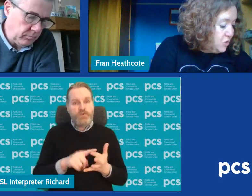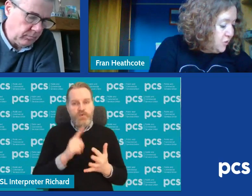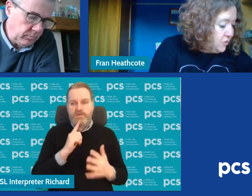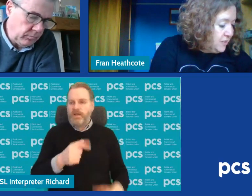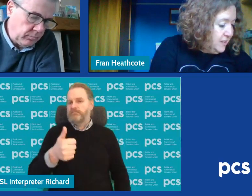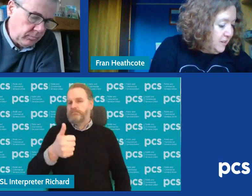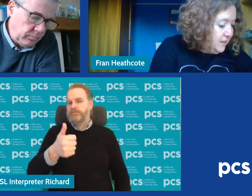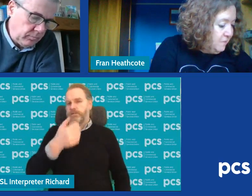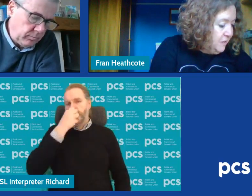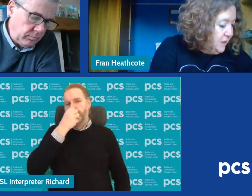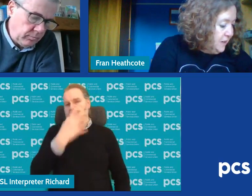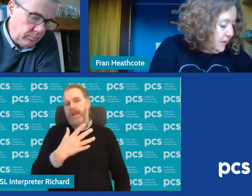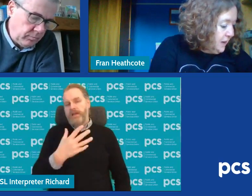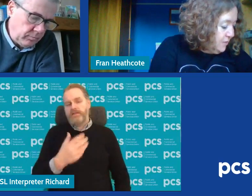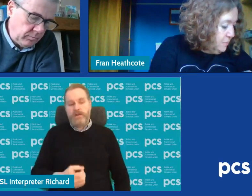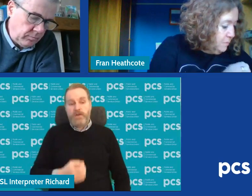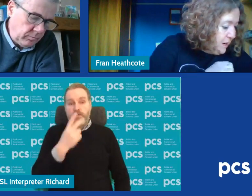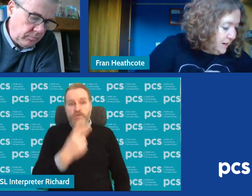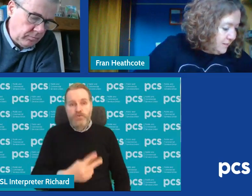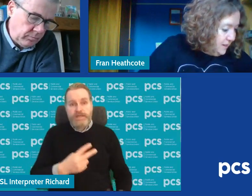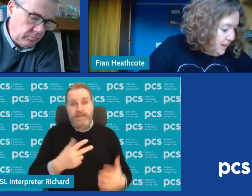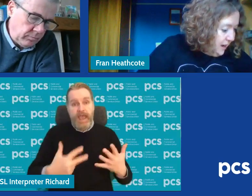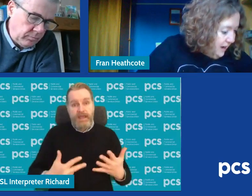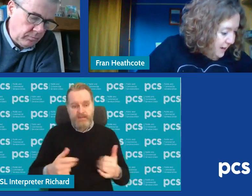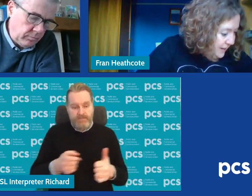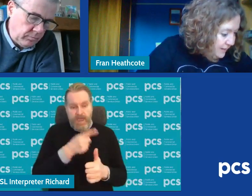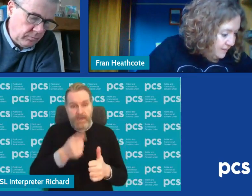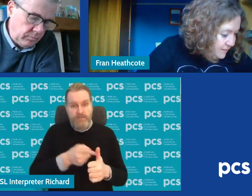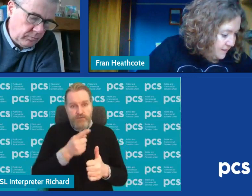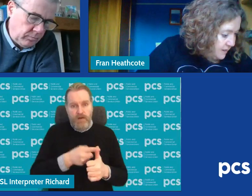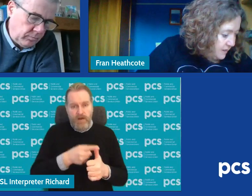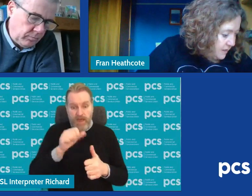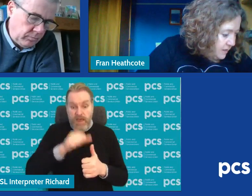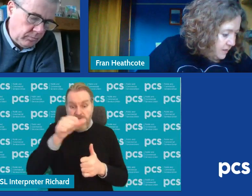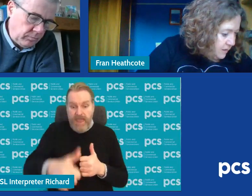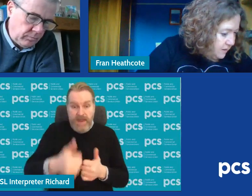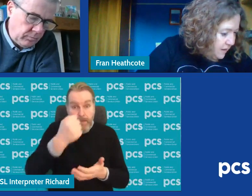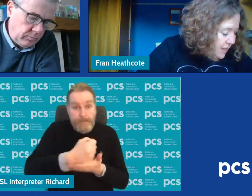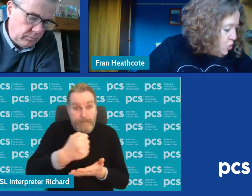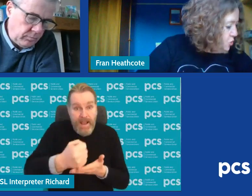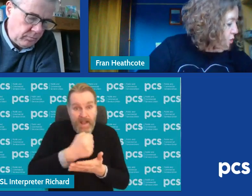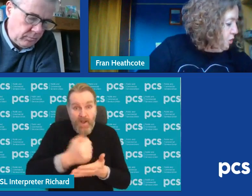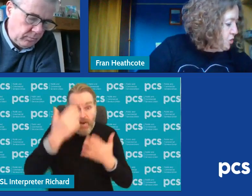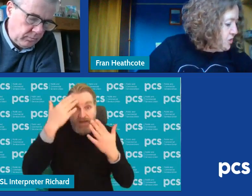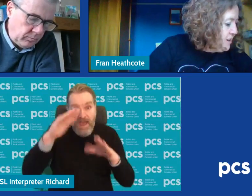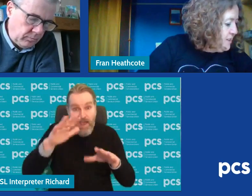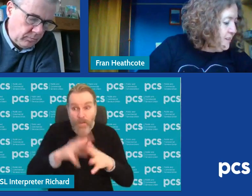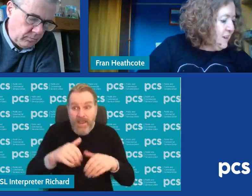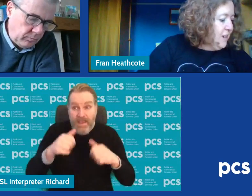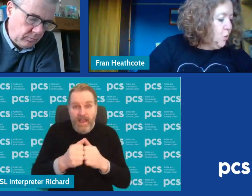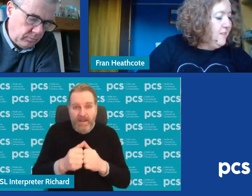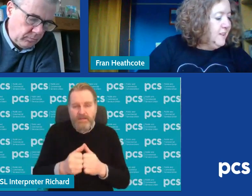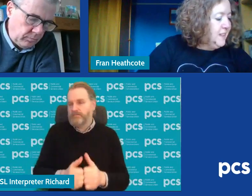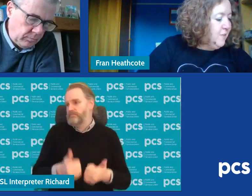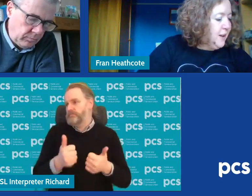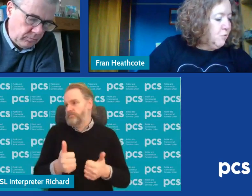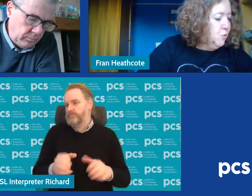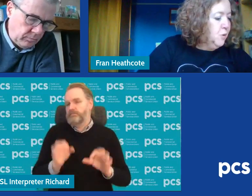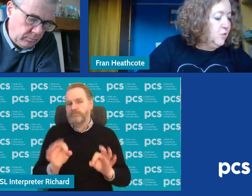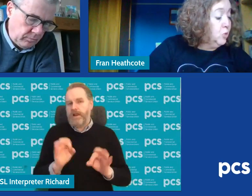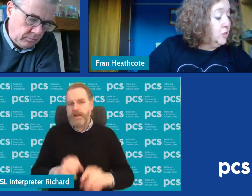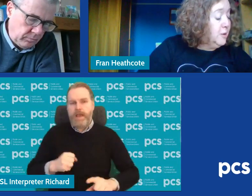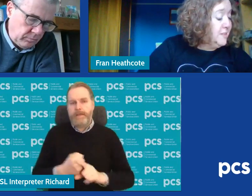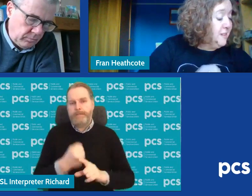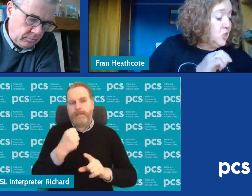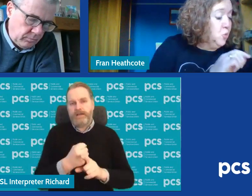holiday, which is obviously going to have some impact. And Andrew Hodge says 28th of